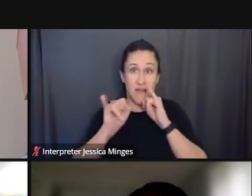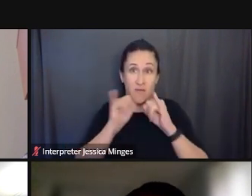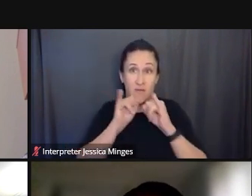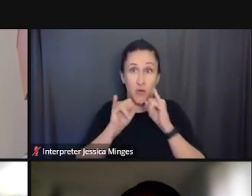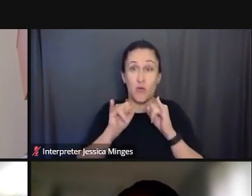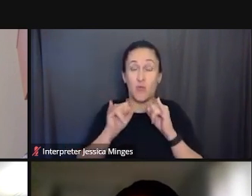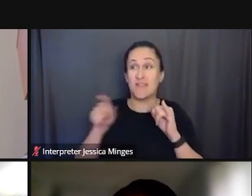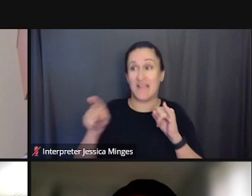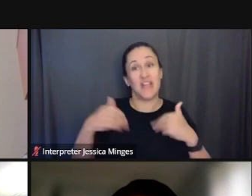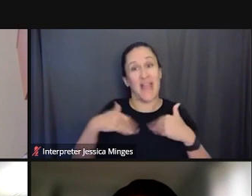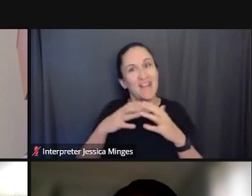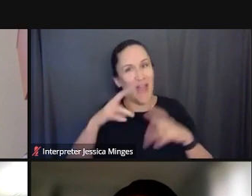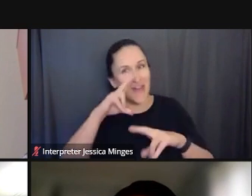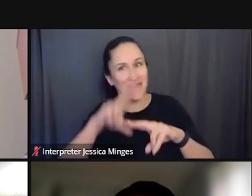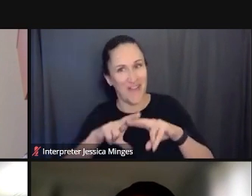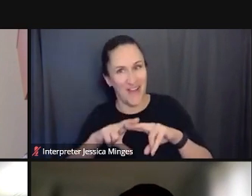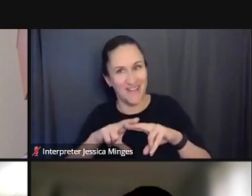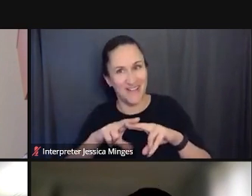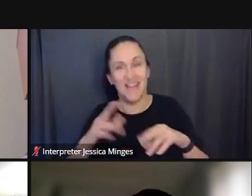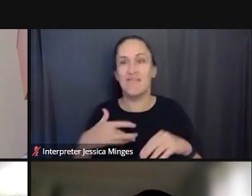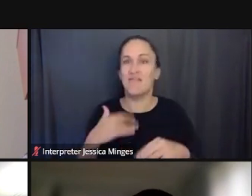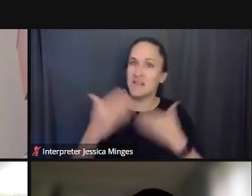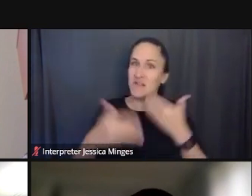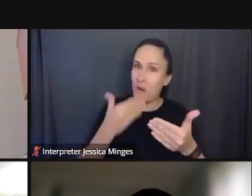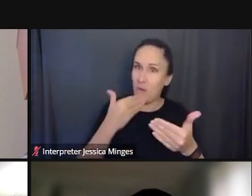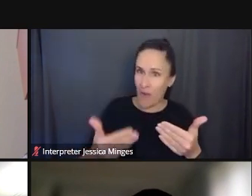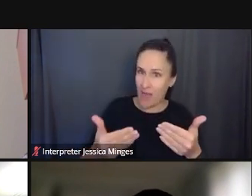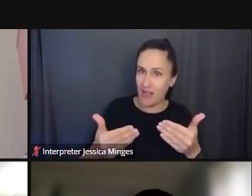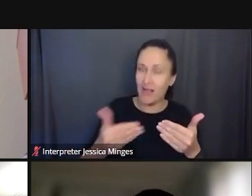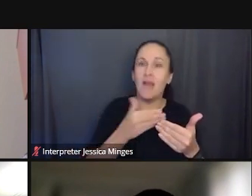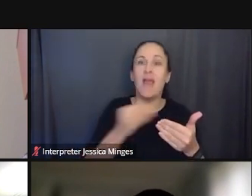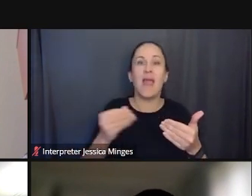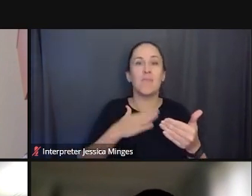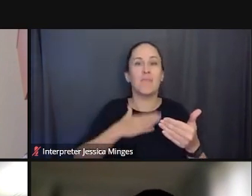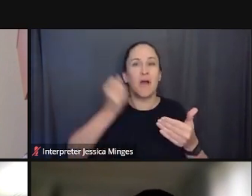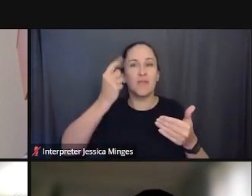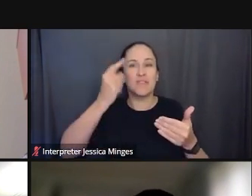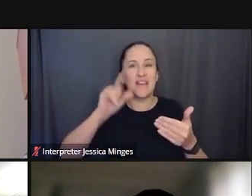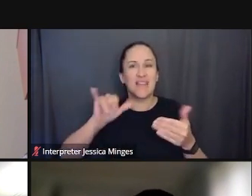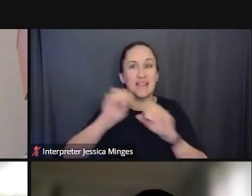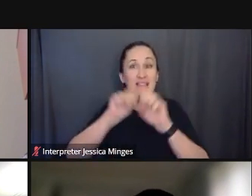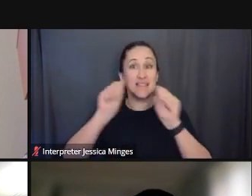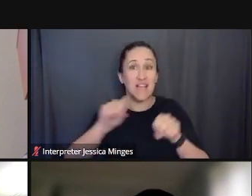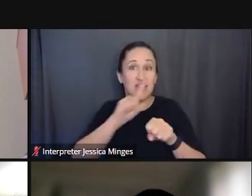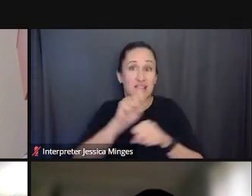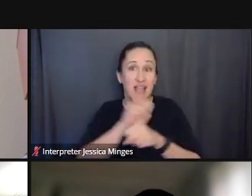lot of fun, feels that it went really well. And my understanding is the station is actually